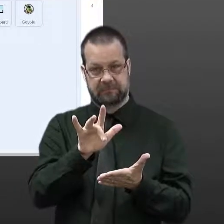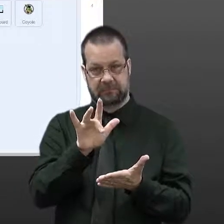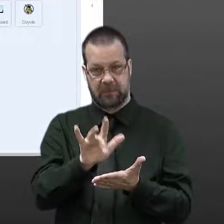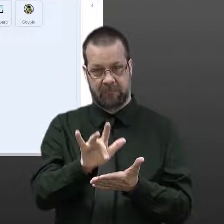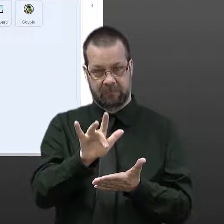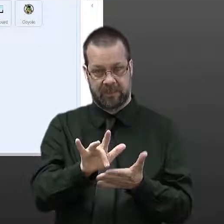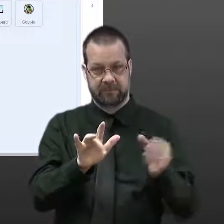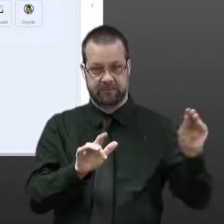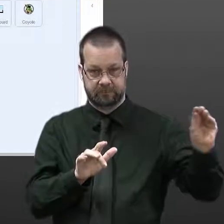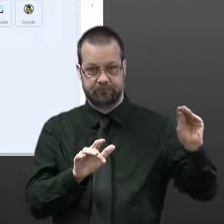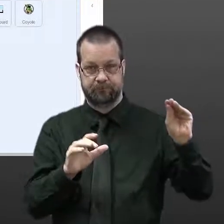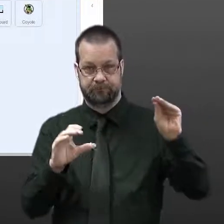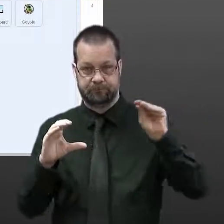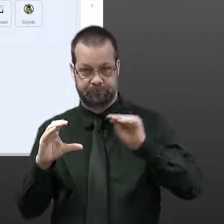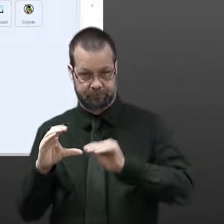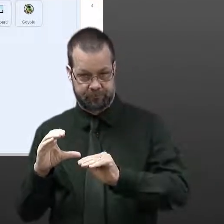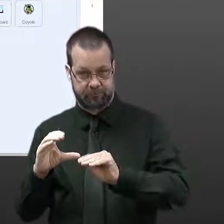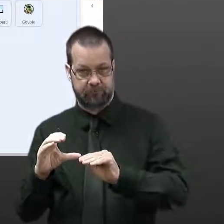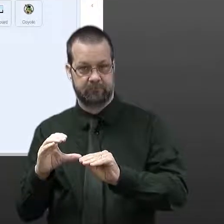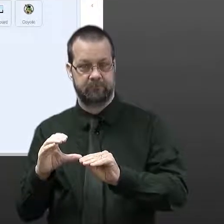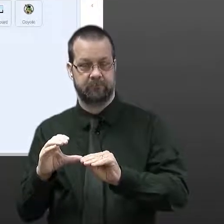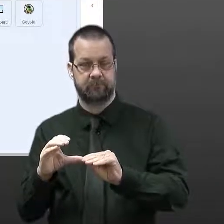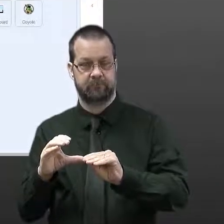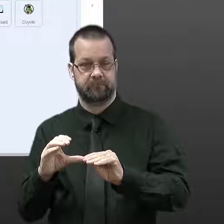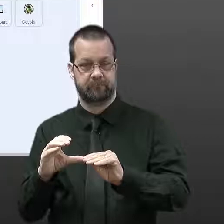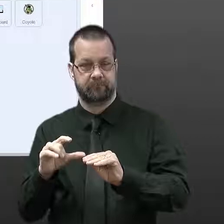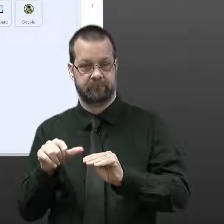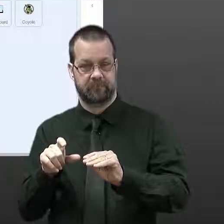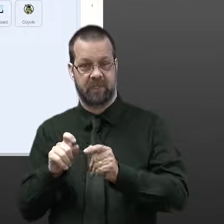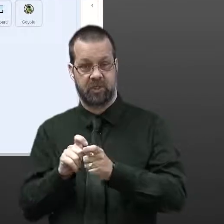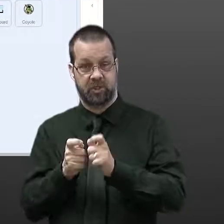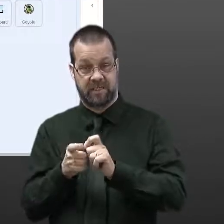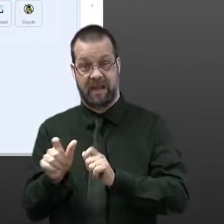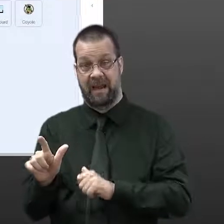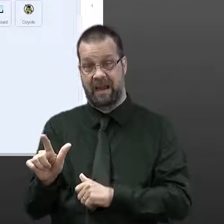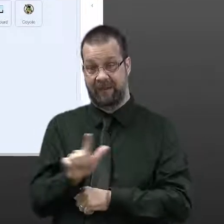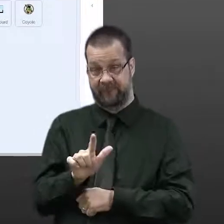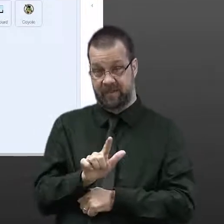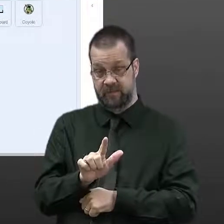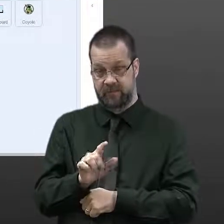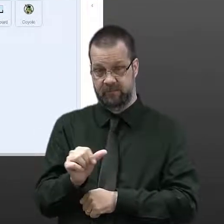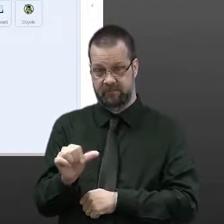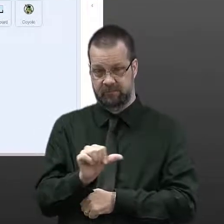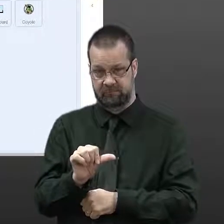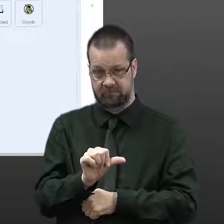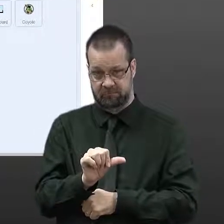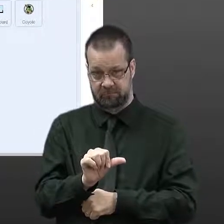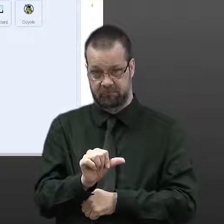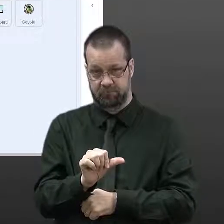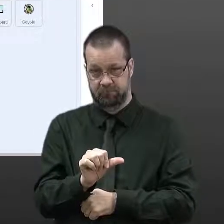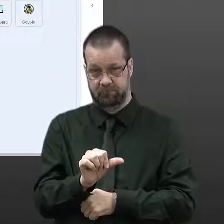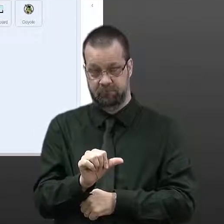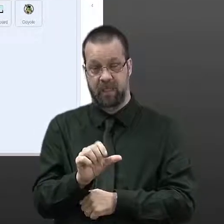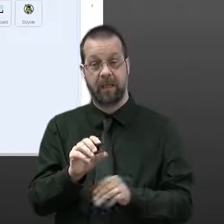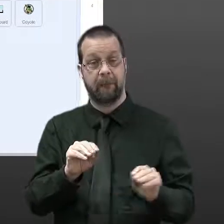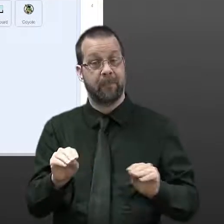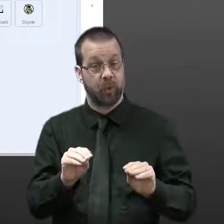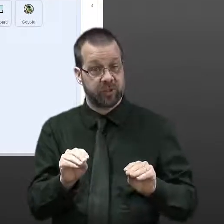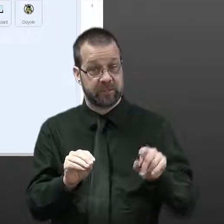pressed block. We'll put that in the pointy space on our new if then block and then change this to left